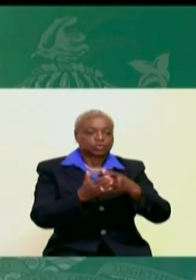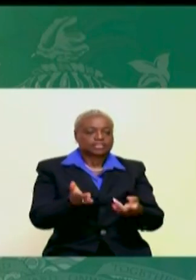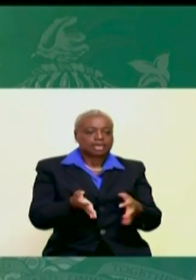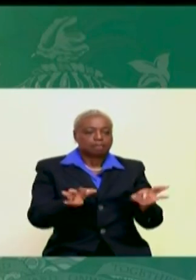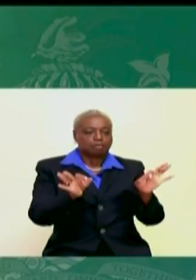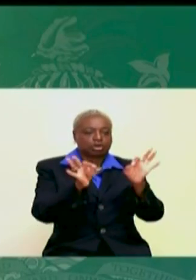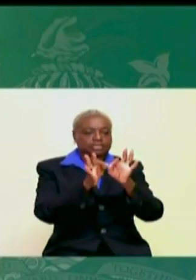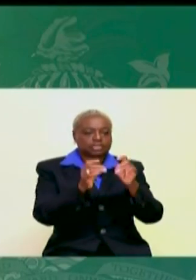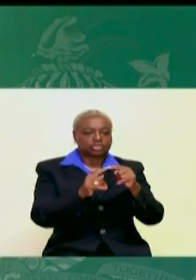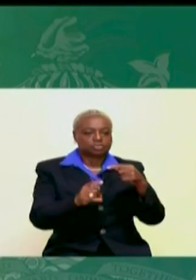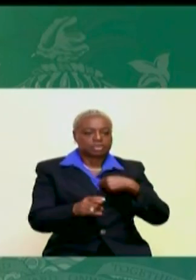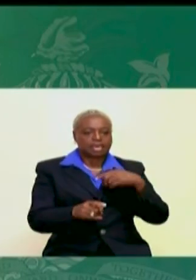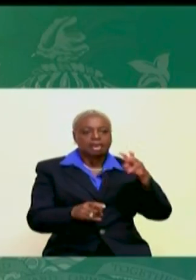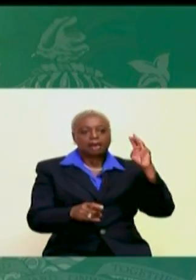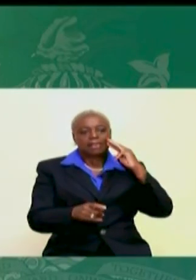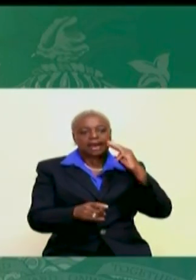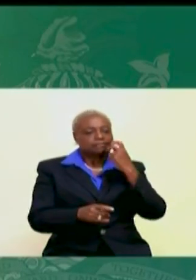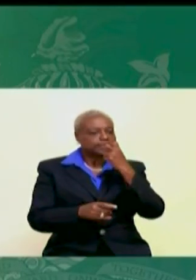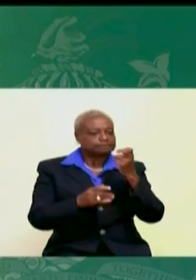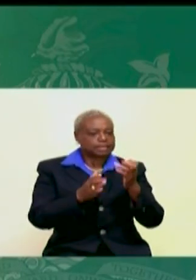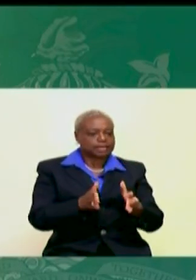Speaker.